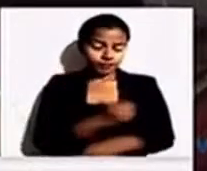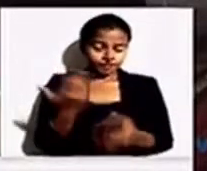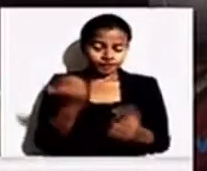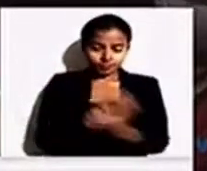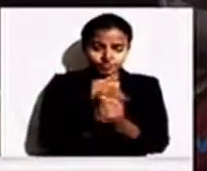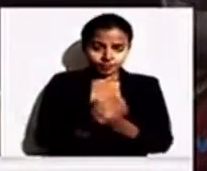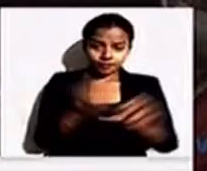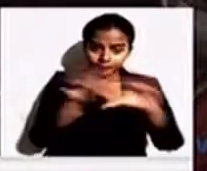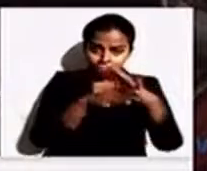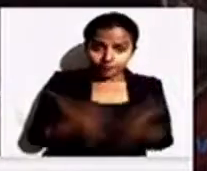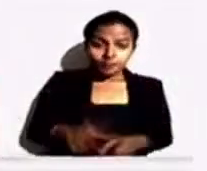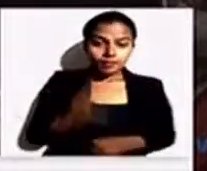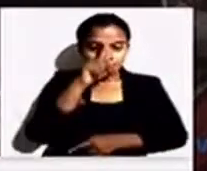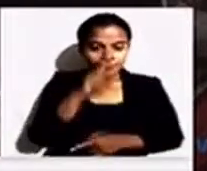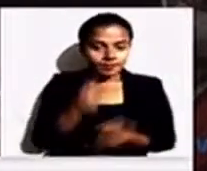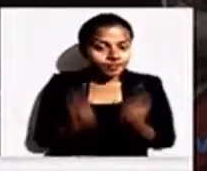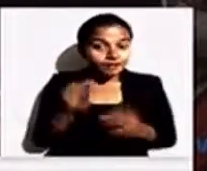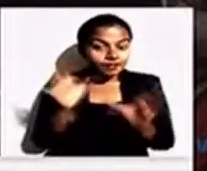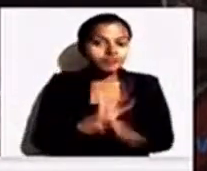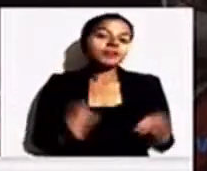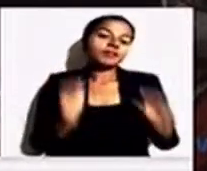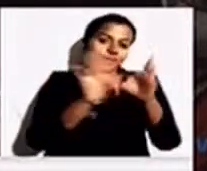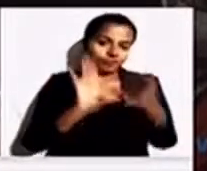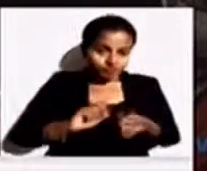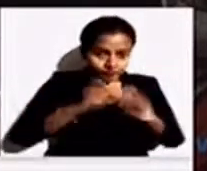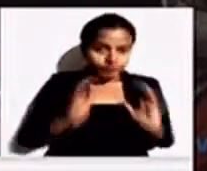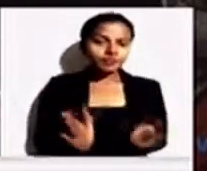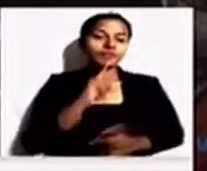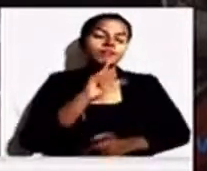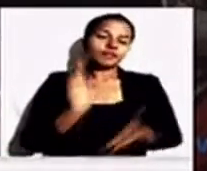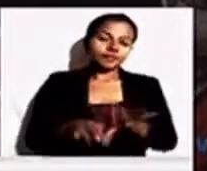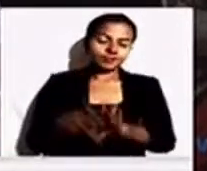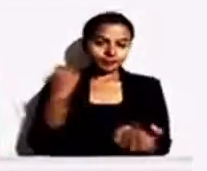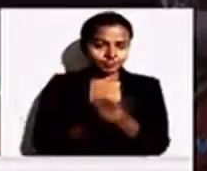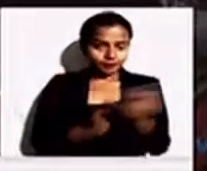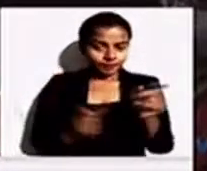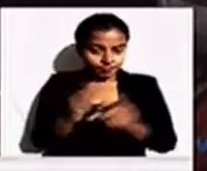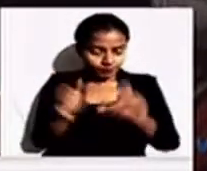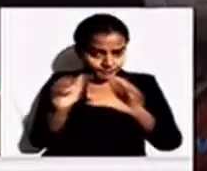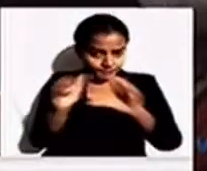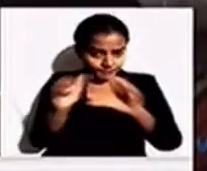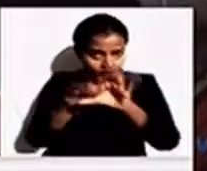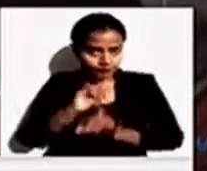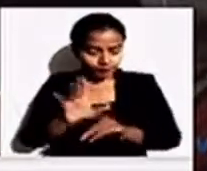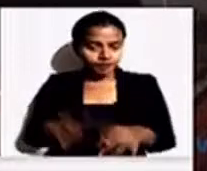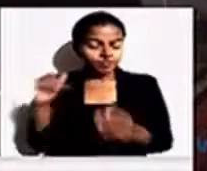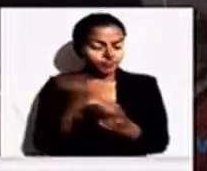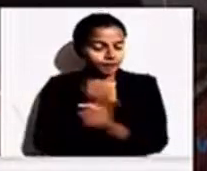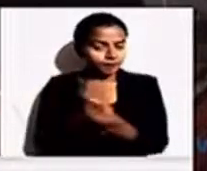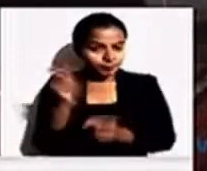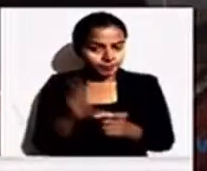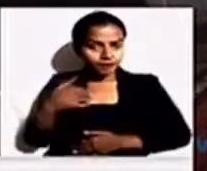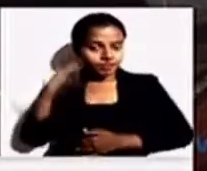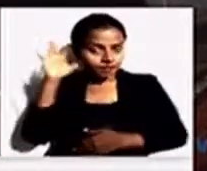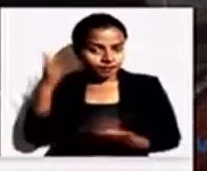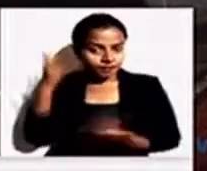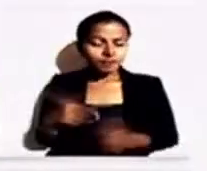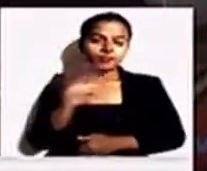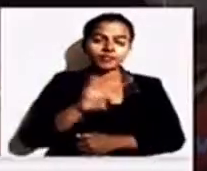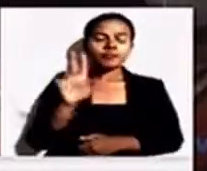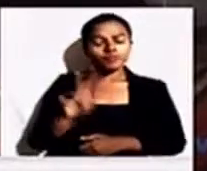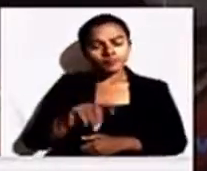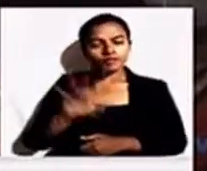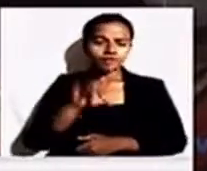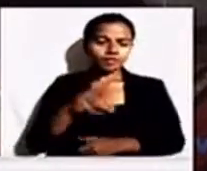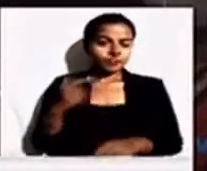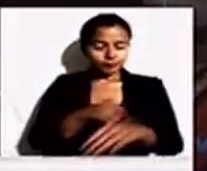PCR tests. That is why the prisoners had discussed their concerns with prison officers between 4:30 and 5 p.m. that day. Tensions had arisen after